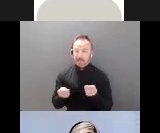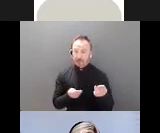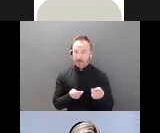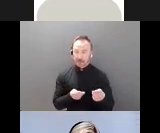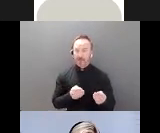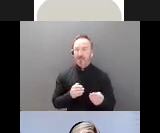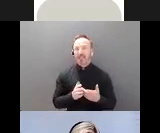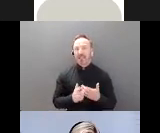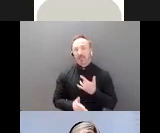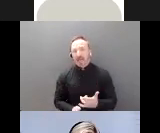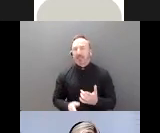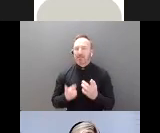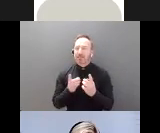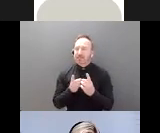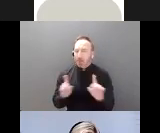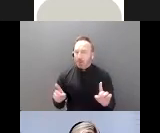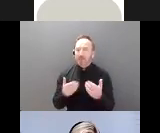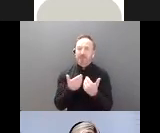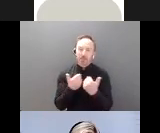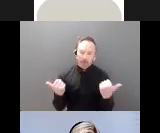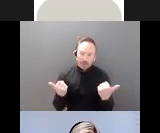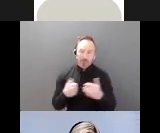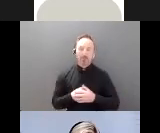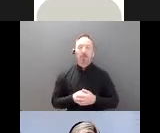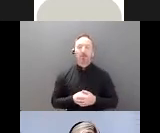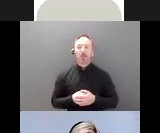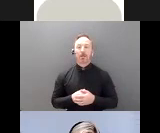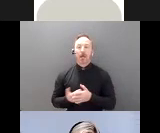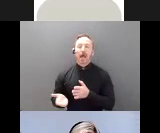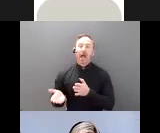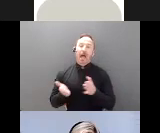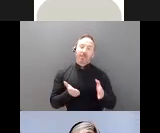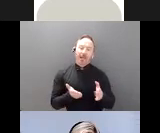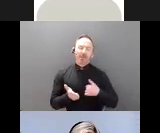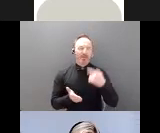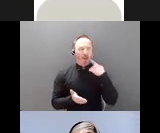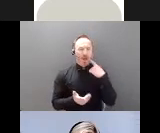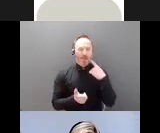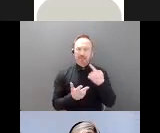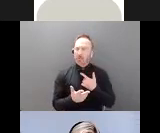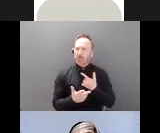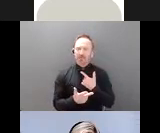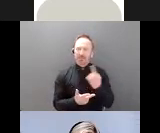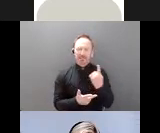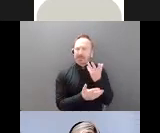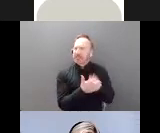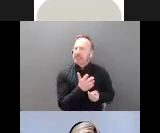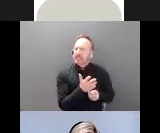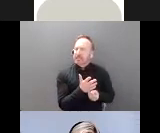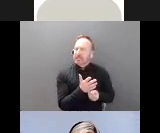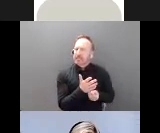divorce and separation. And then we thought, we're really missing a piece here. And so we've